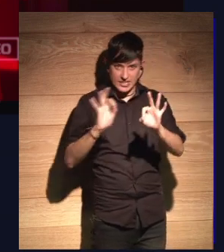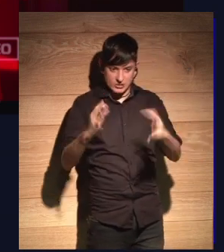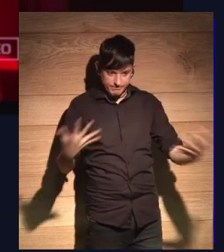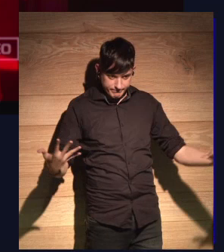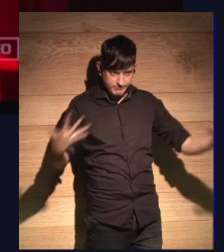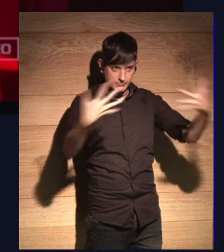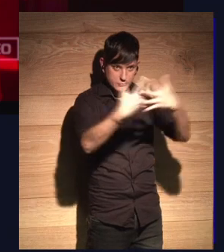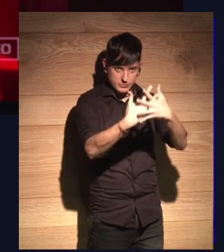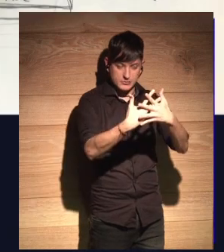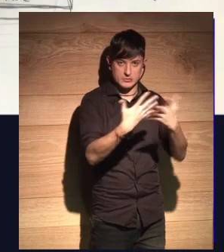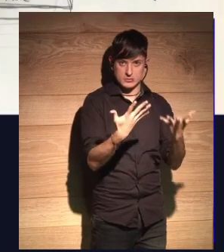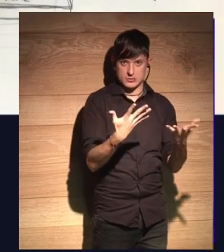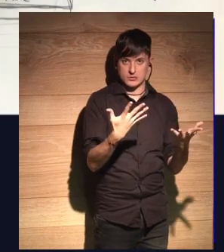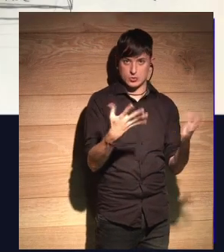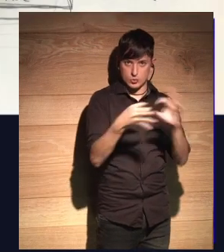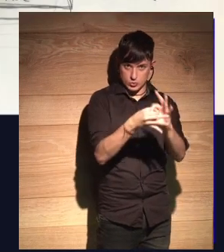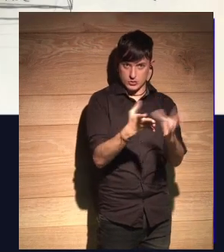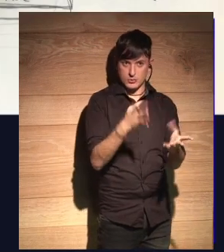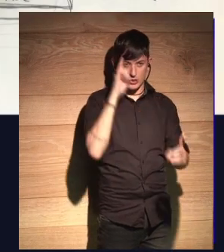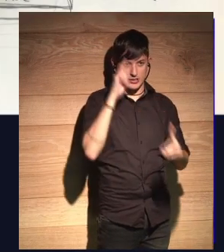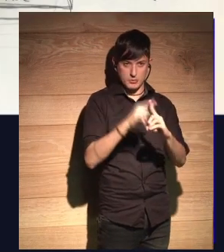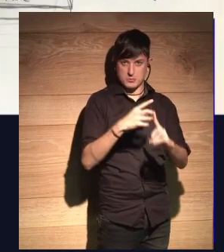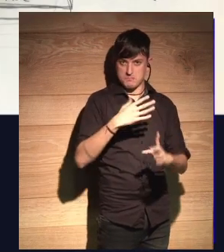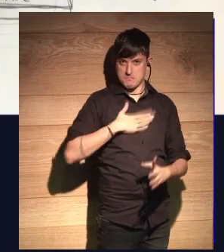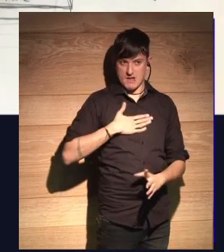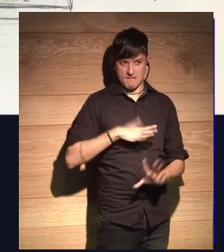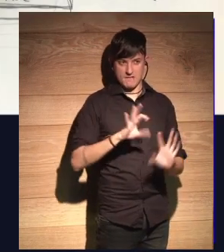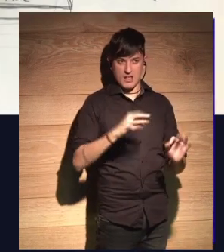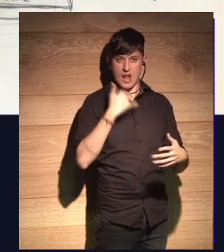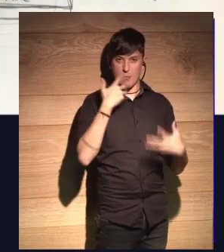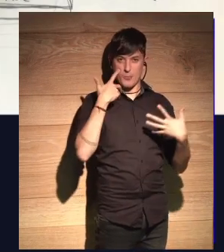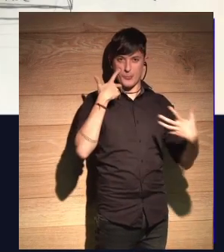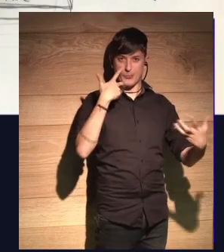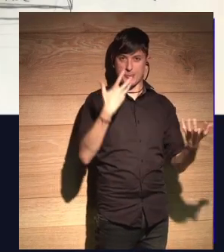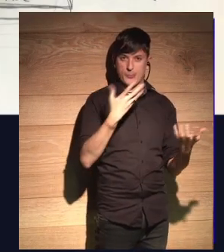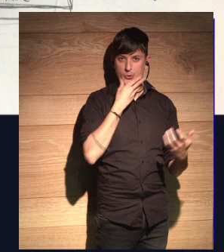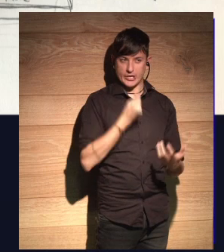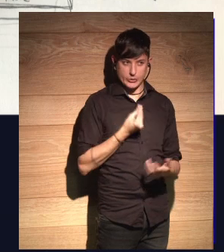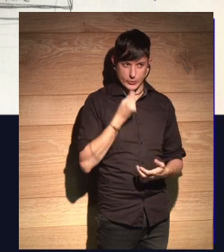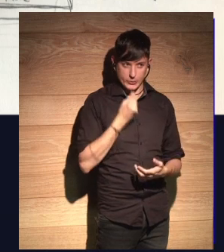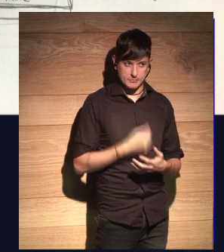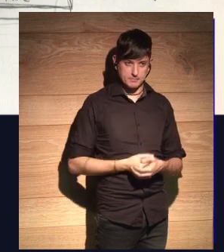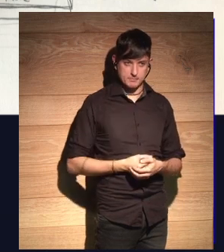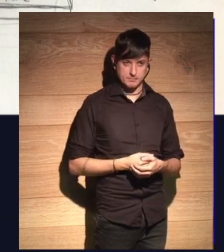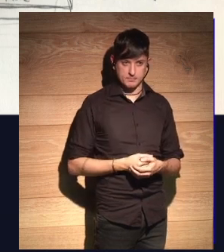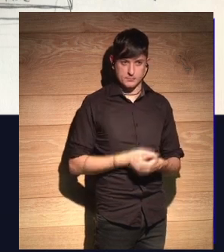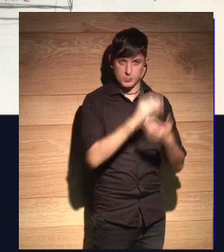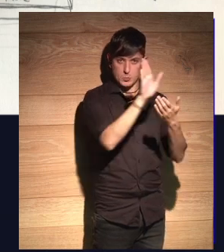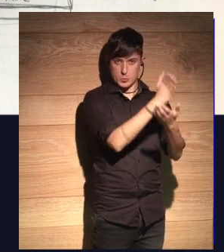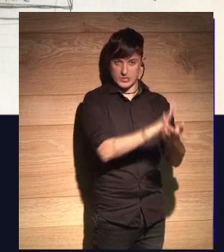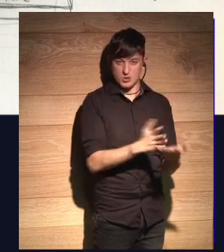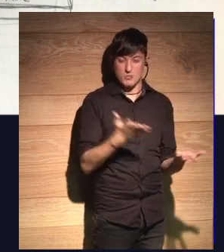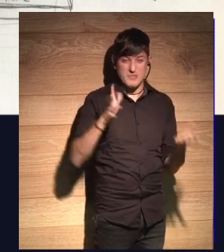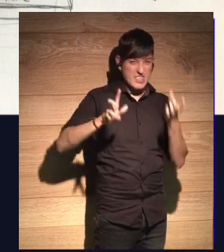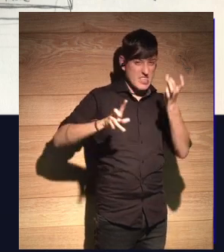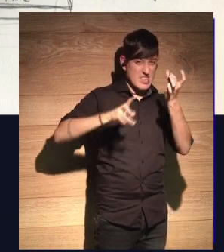make something beautiful and poetic. Many of the ideas that I had for trying to hide projectors and,